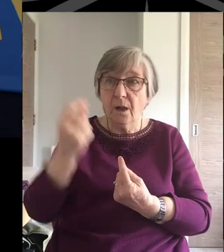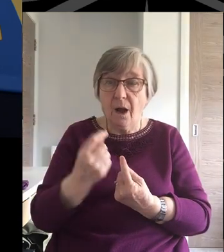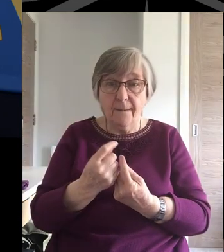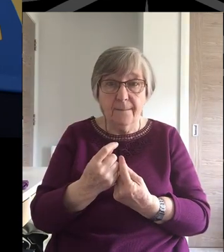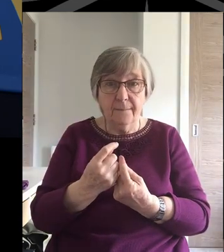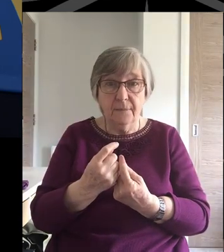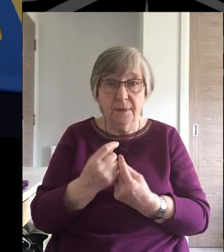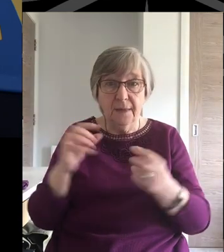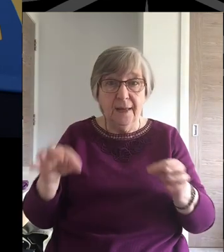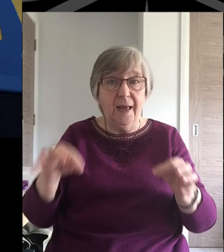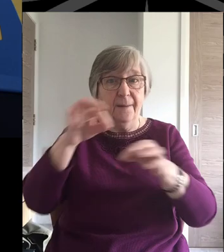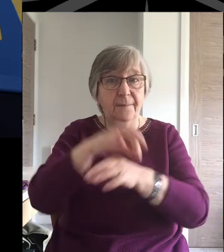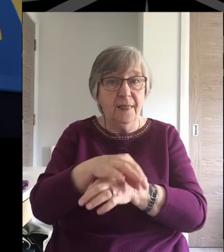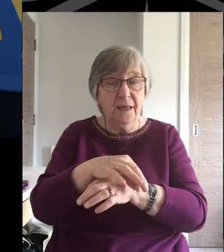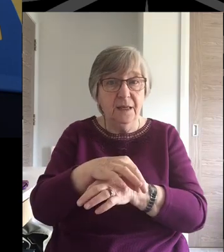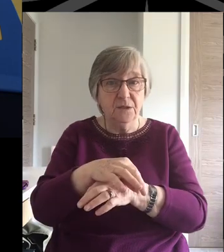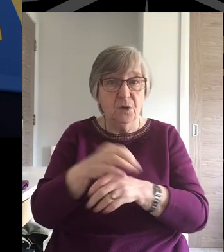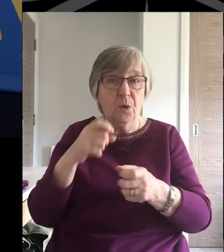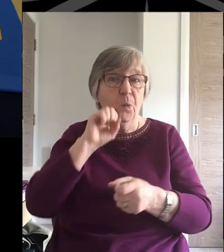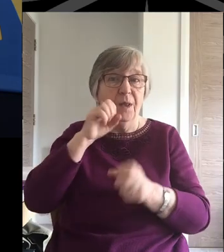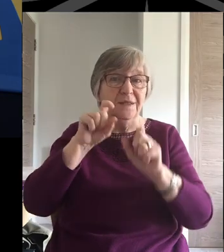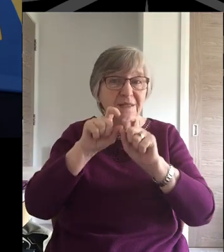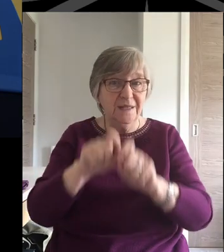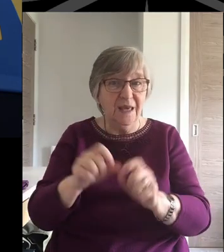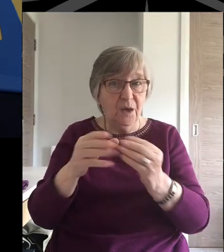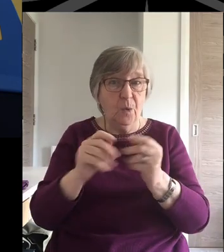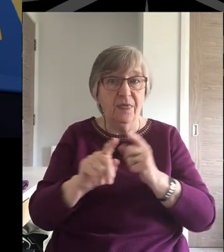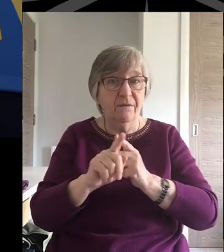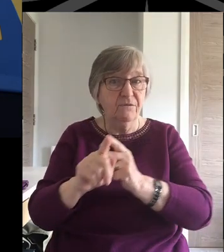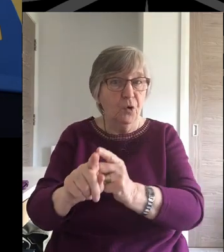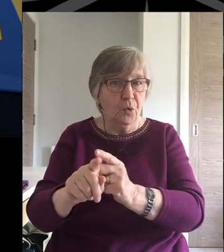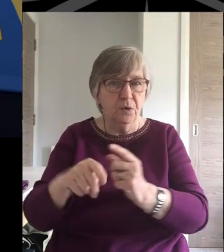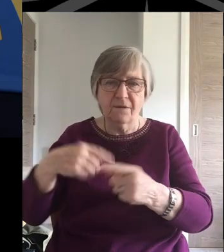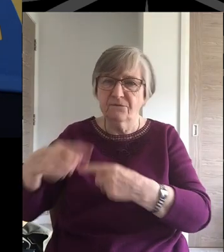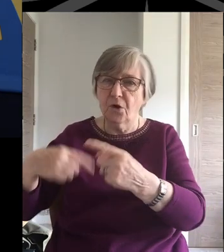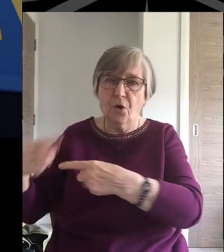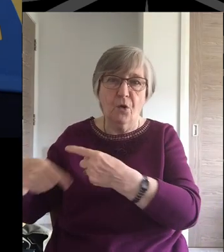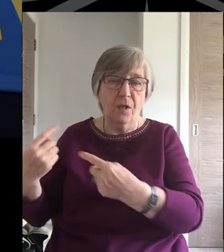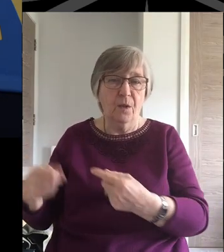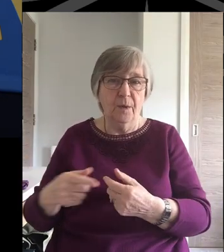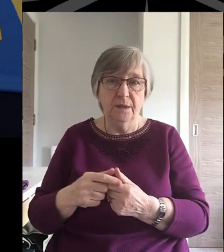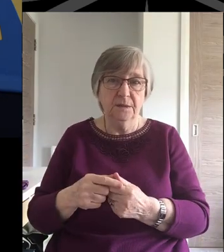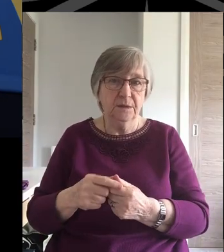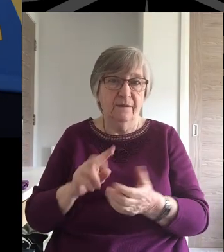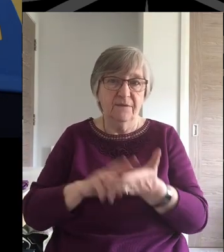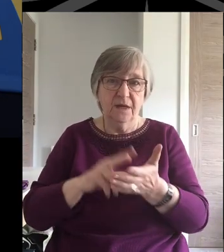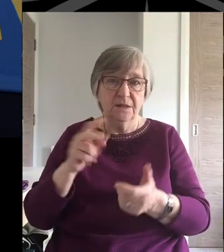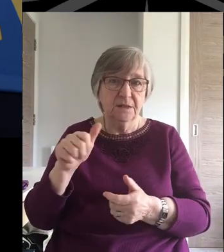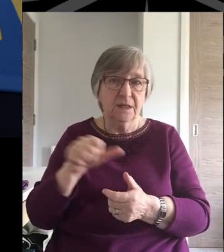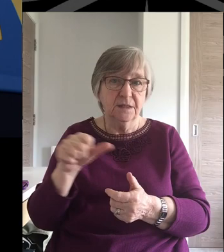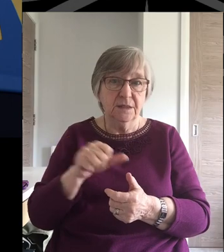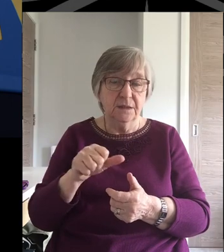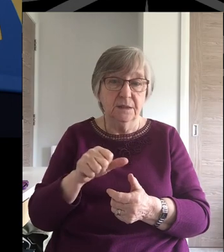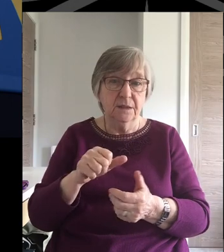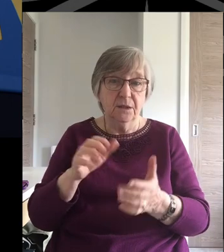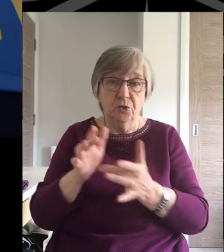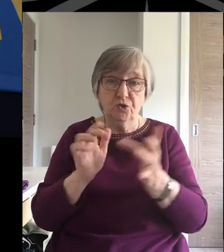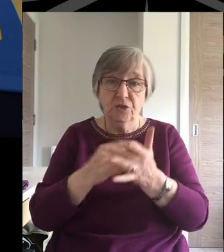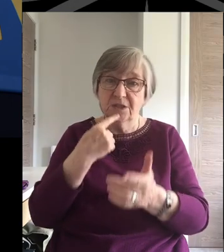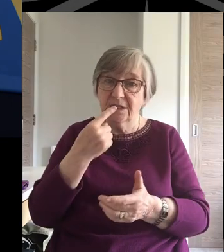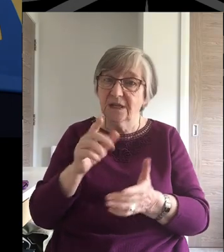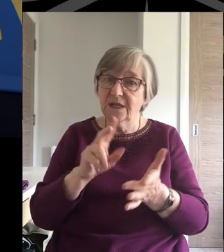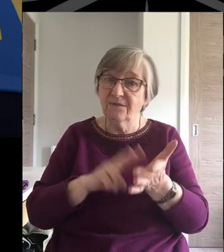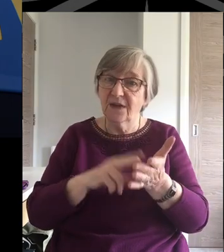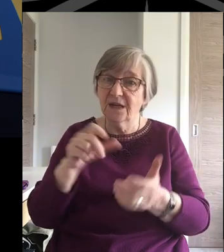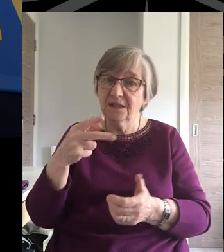him who was going to remain with his followers for always, verse 16. And Jesus goes on to say, verse 17, that